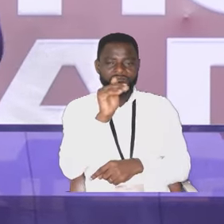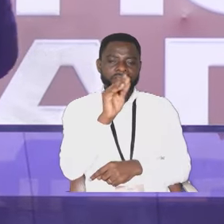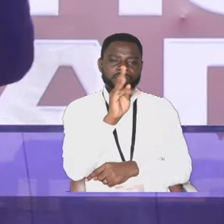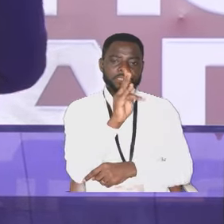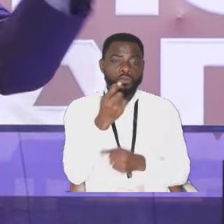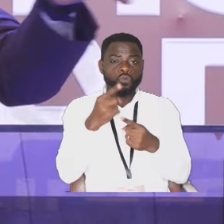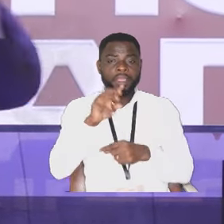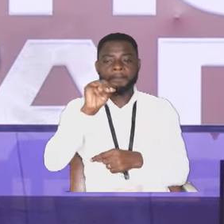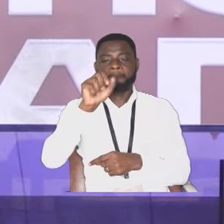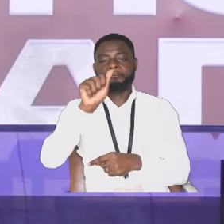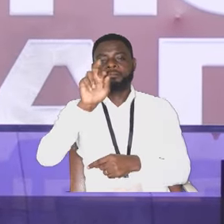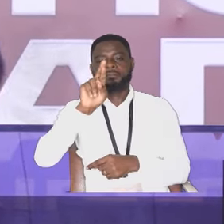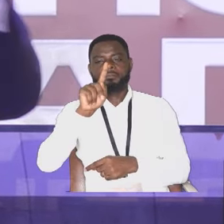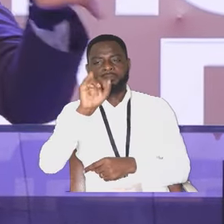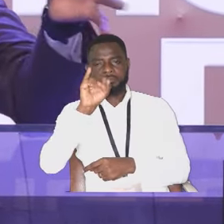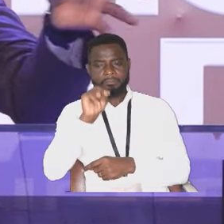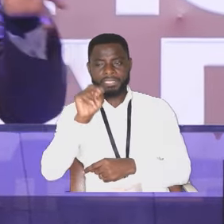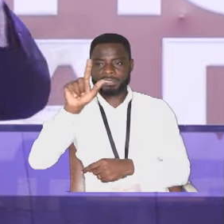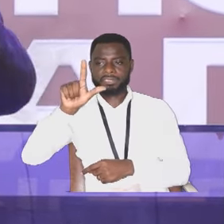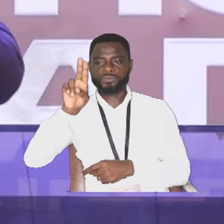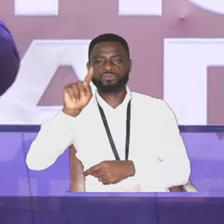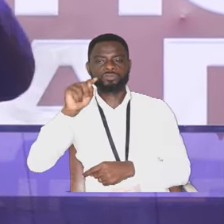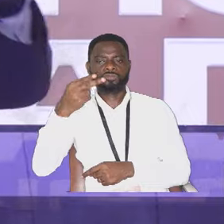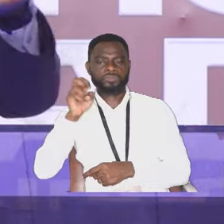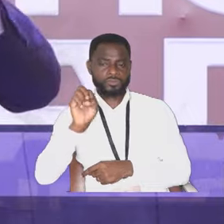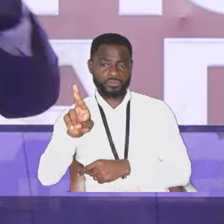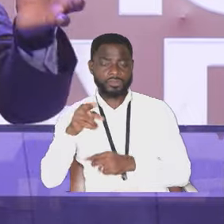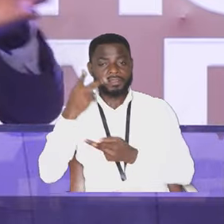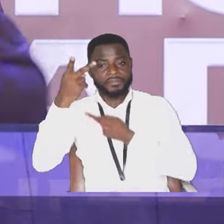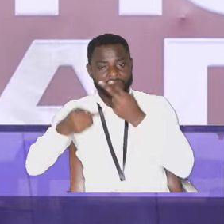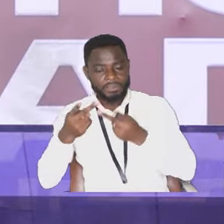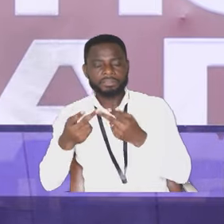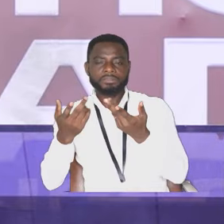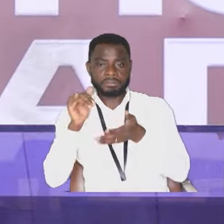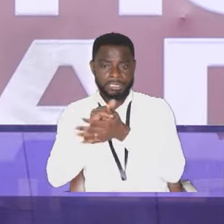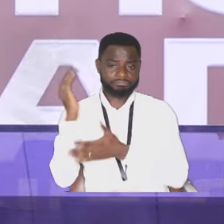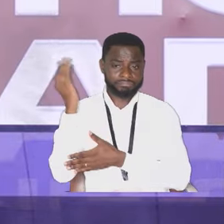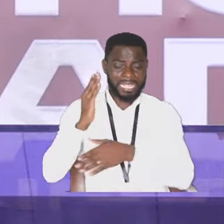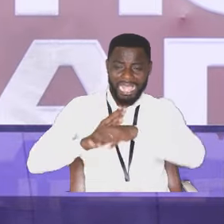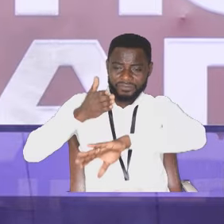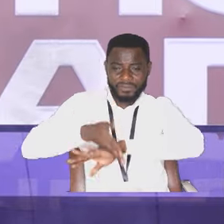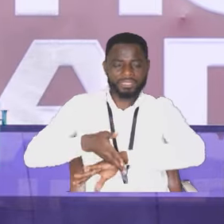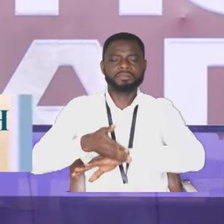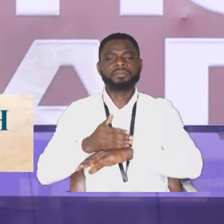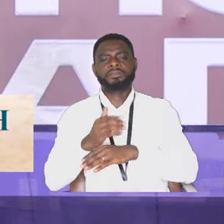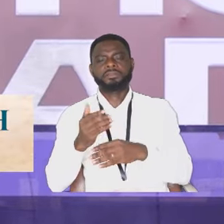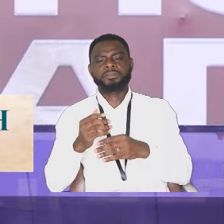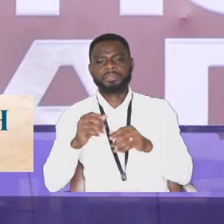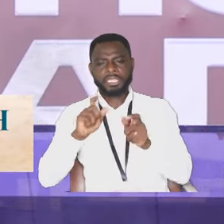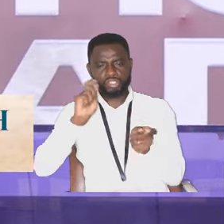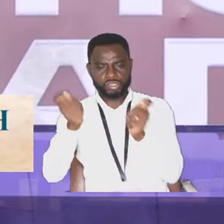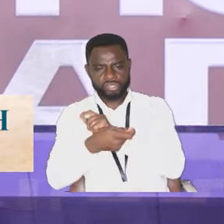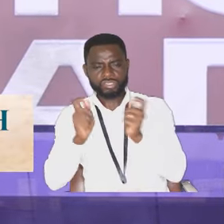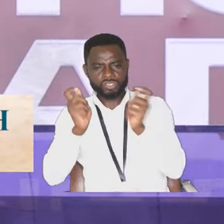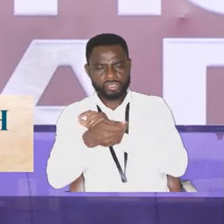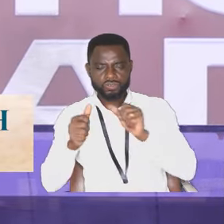Luther pasted his thesis on the Wittenberg district. After that, the Reformation continued. But the